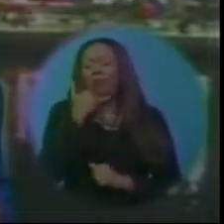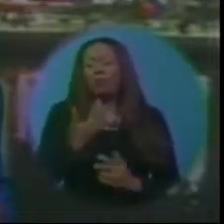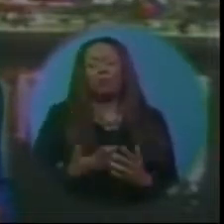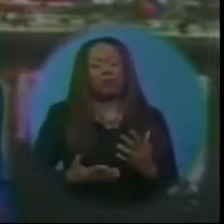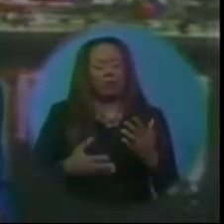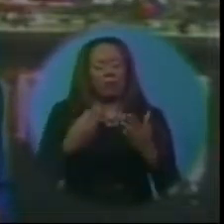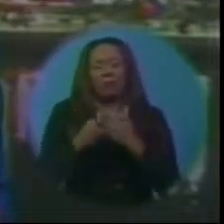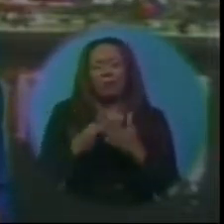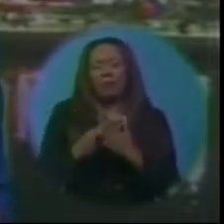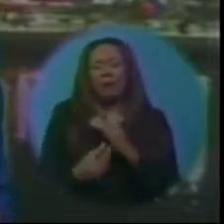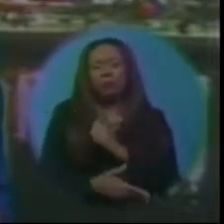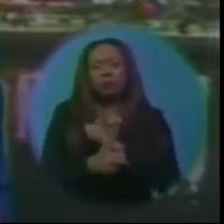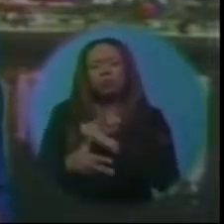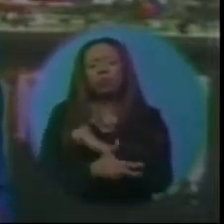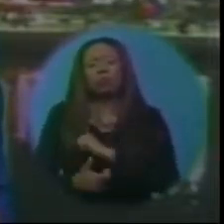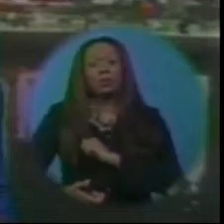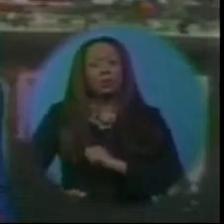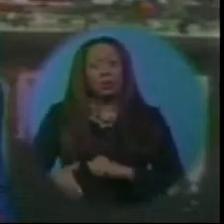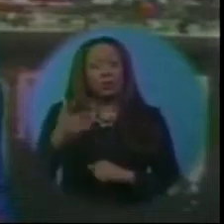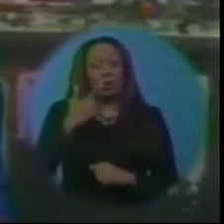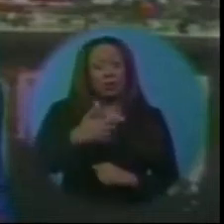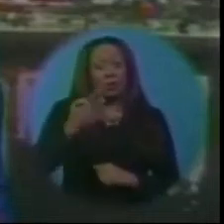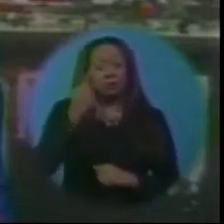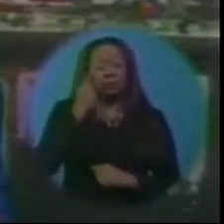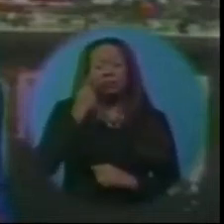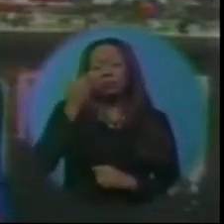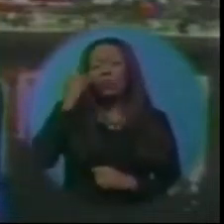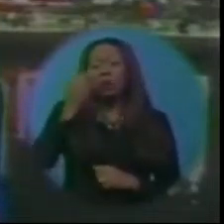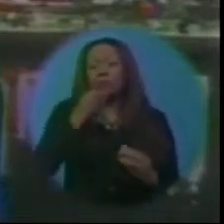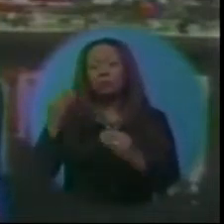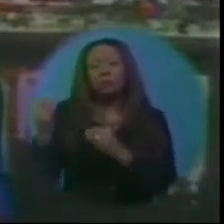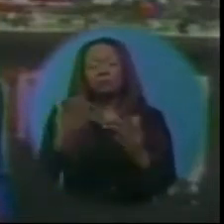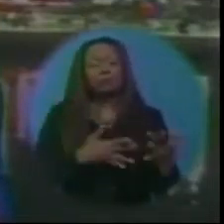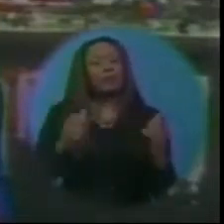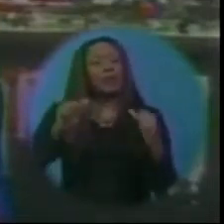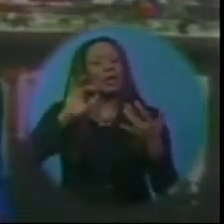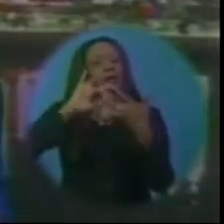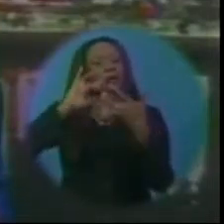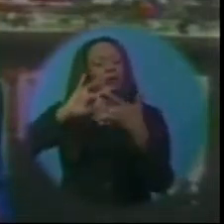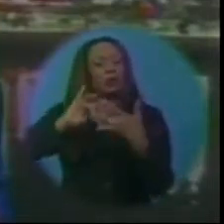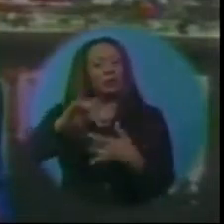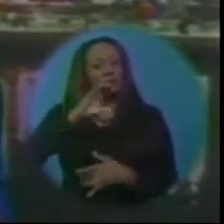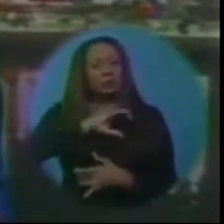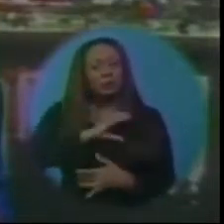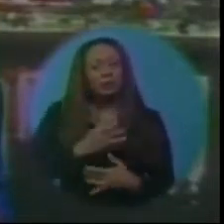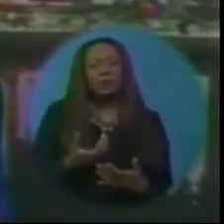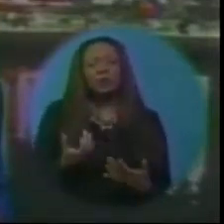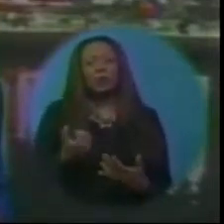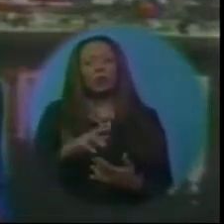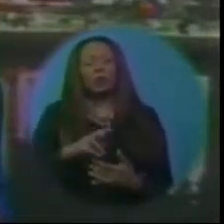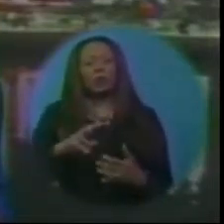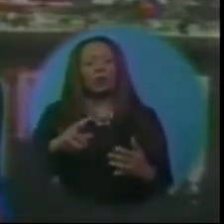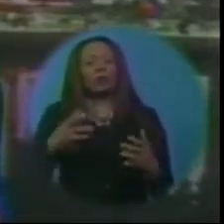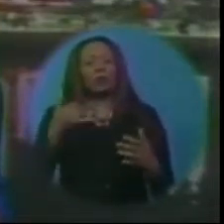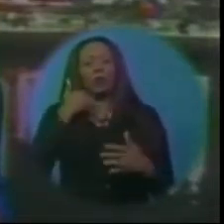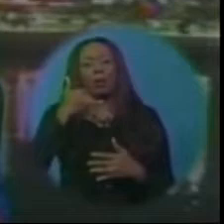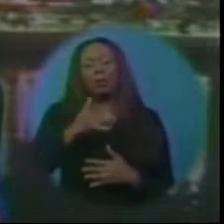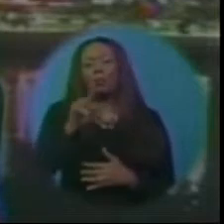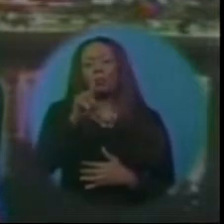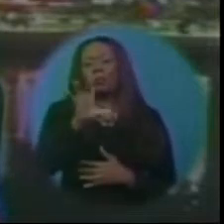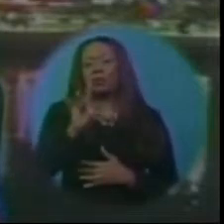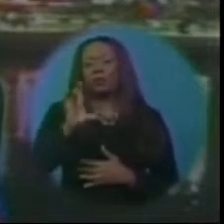Lawmen are asking anyone who can provide information to assist with the investigation to contact the nearest police station or Crime Stoppers